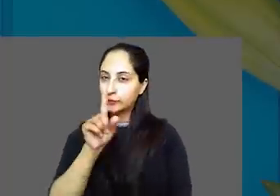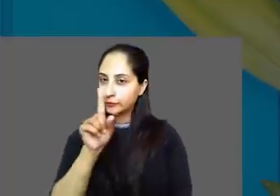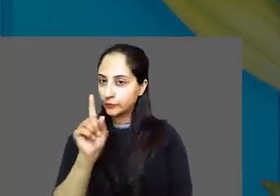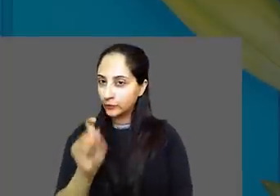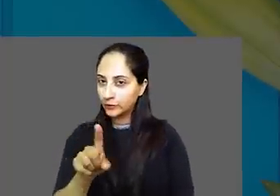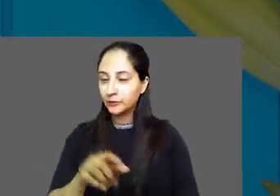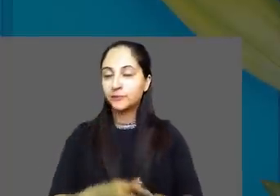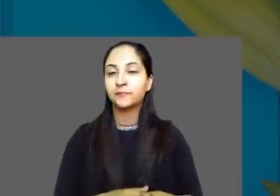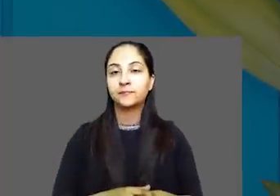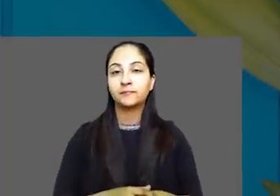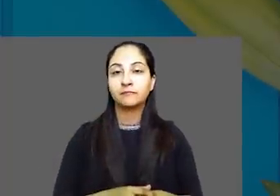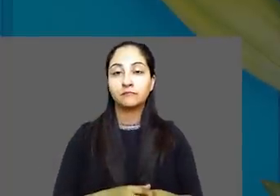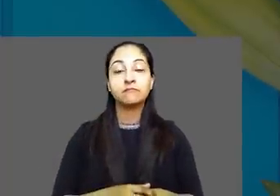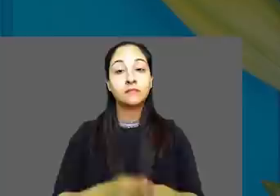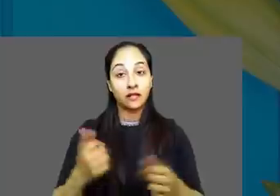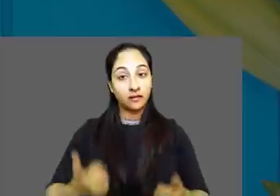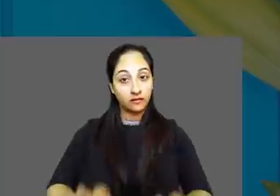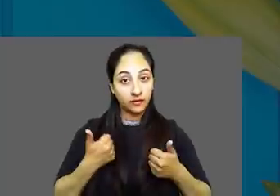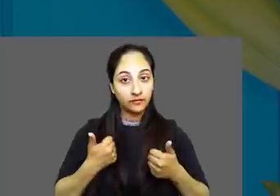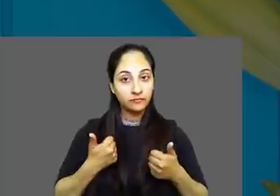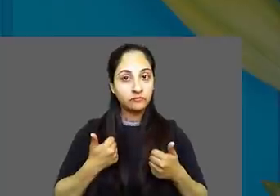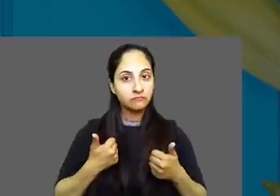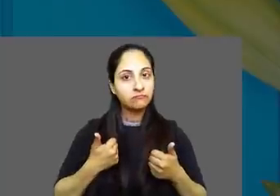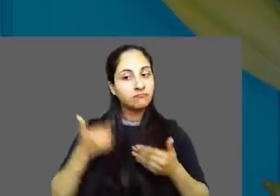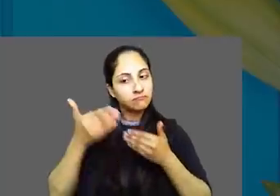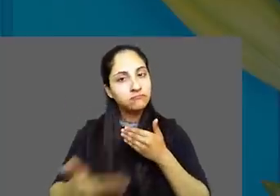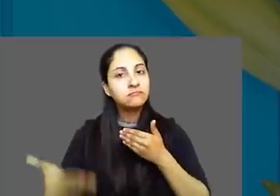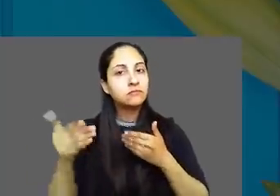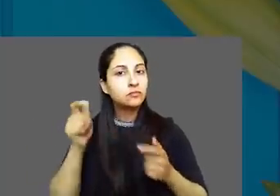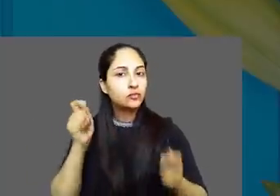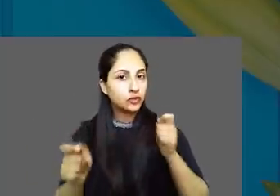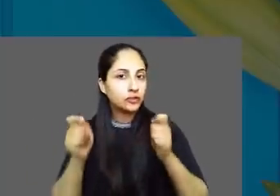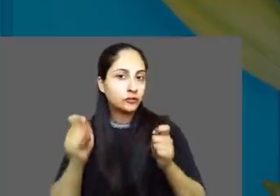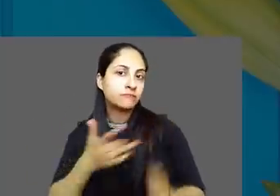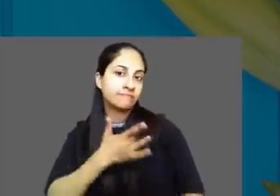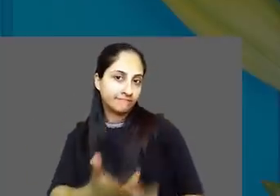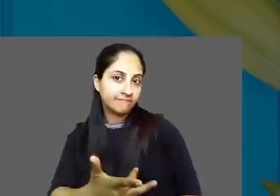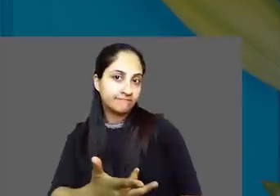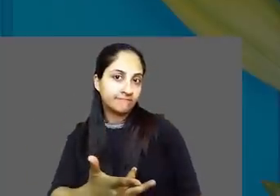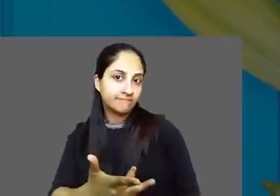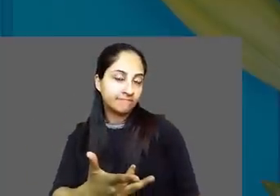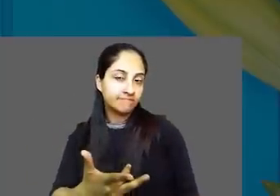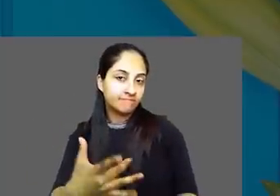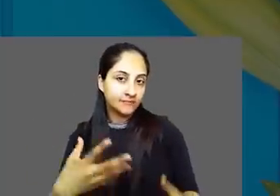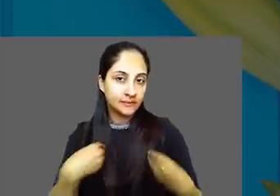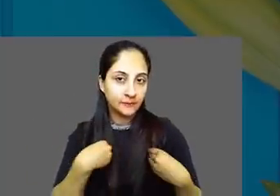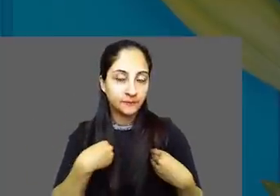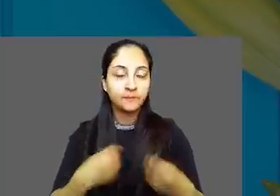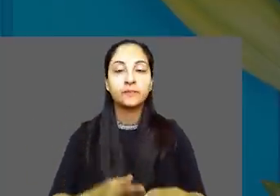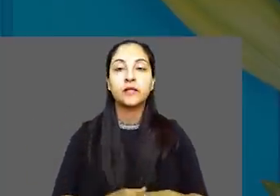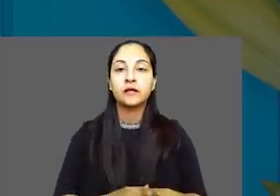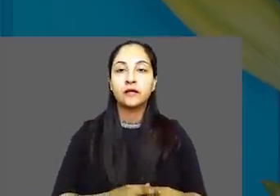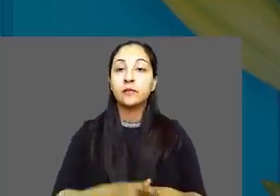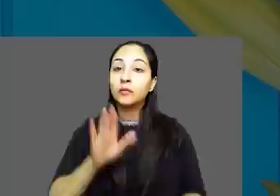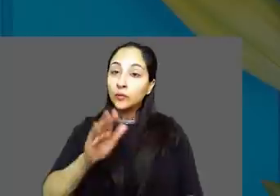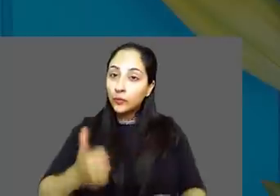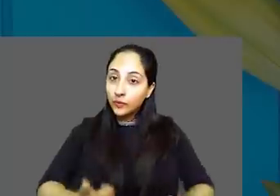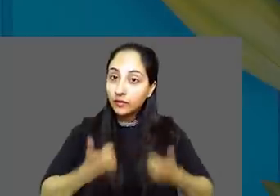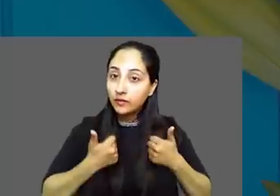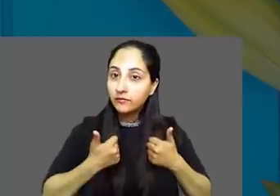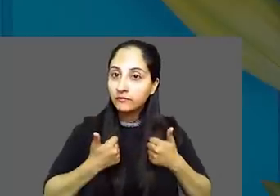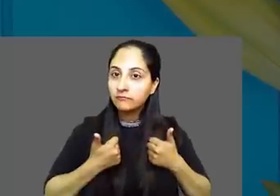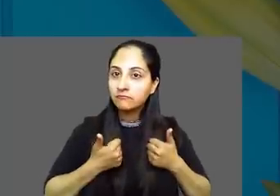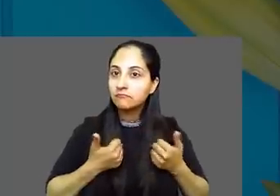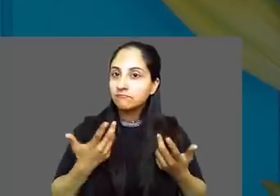was there any change that you took from either a strongly held conviction of how to do things or the way things were done to